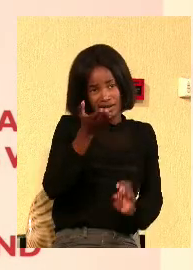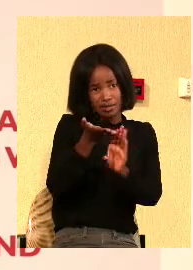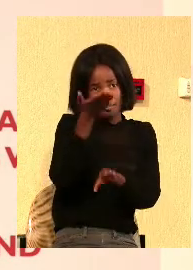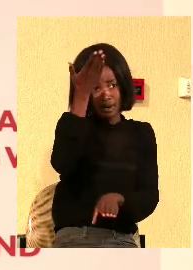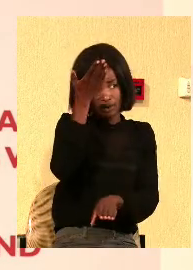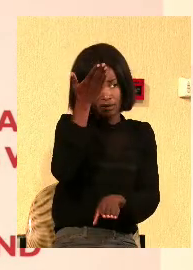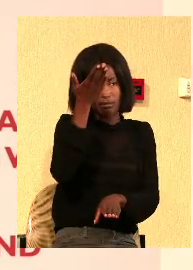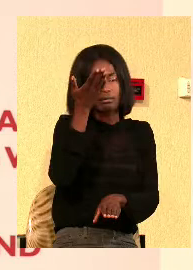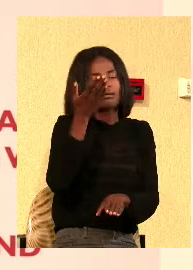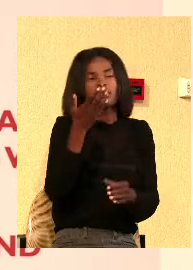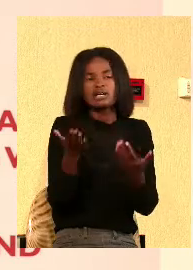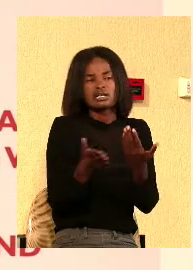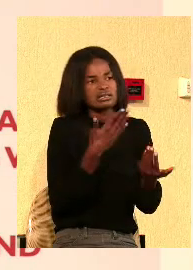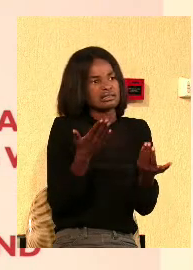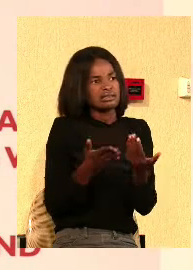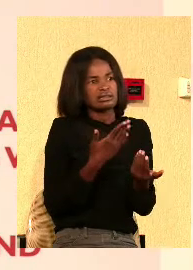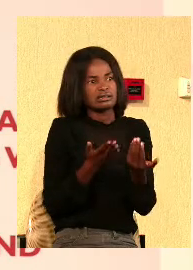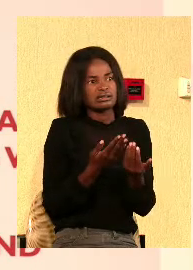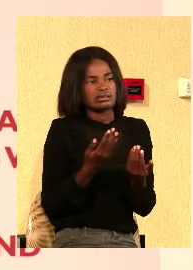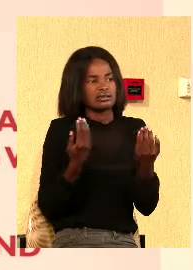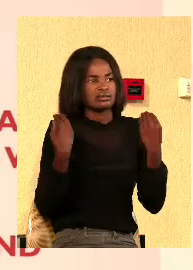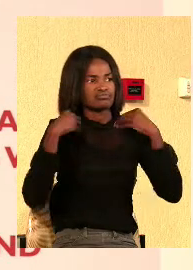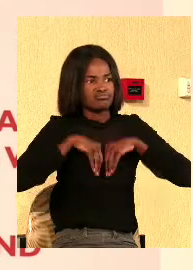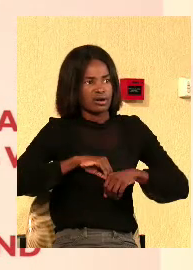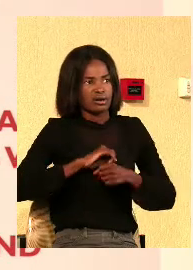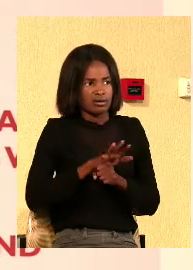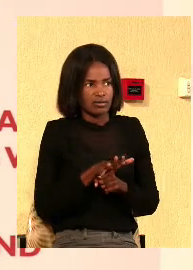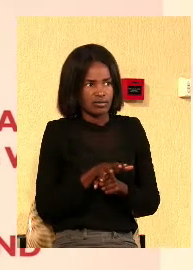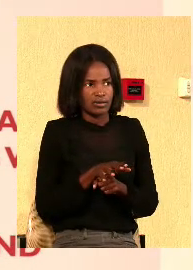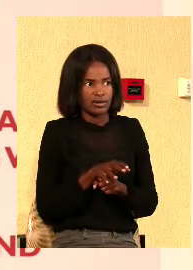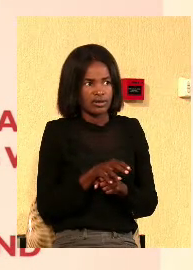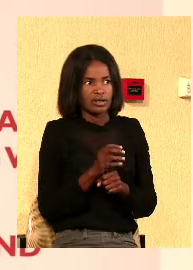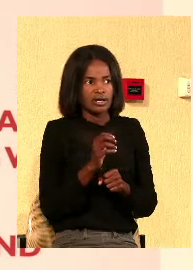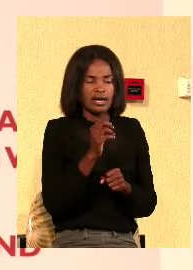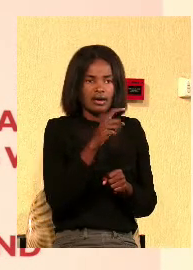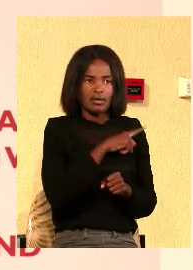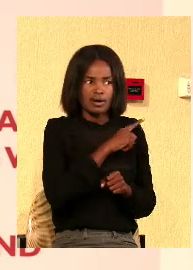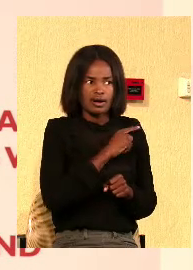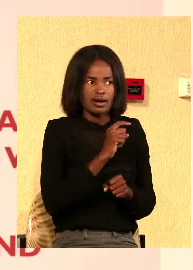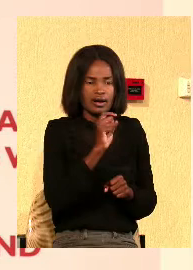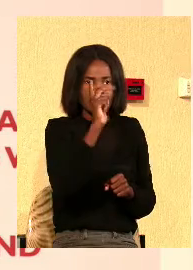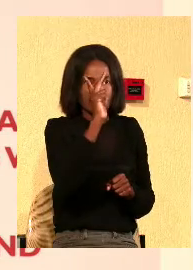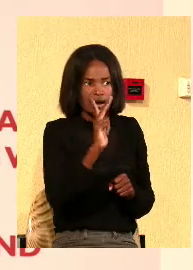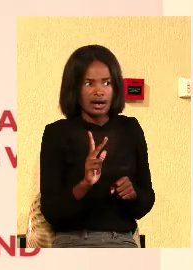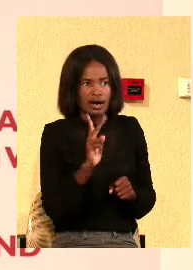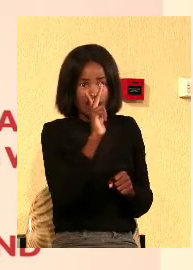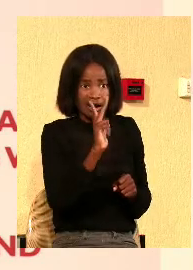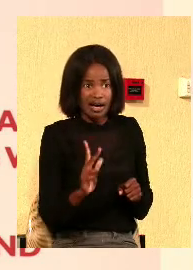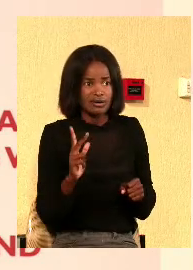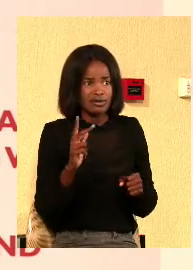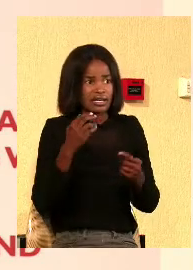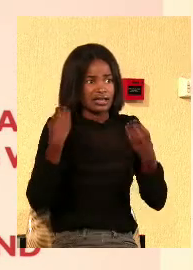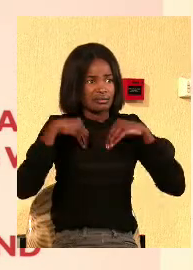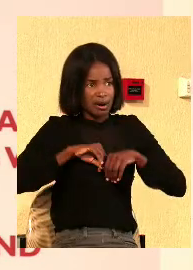are vulnerable because we see that a lot of people who actually have complications are people over the age